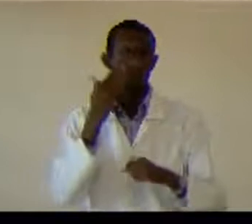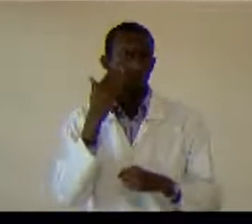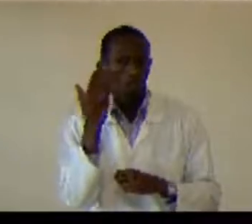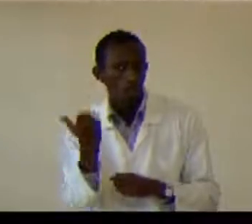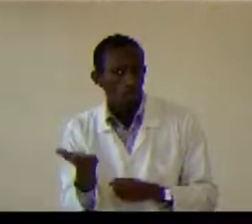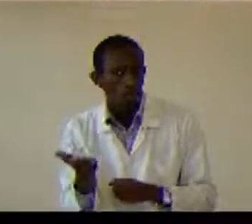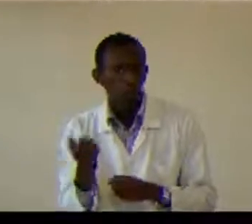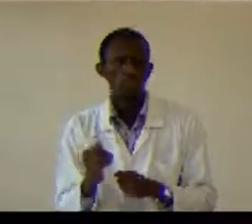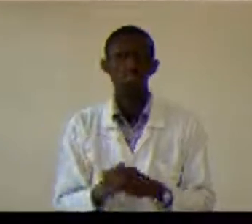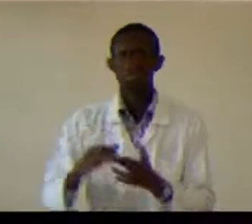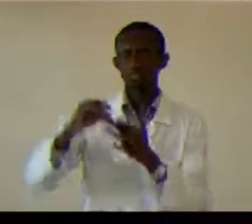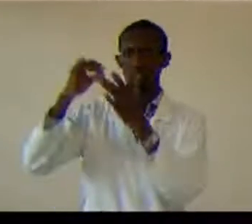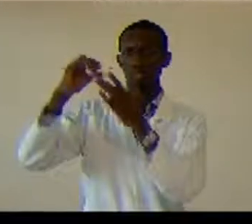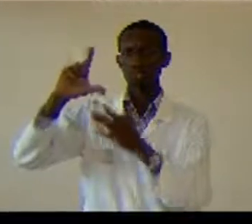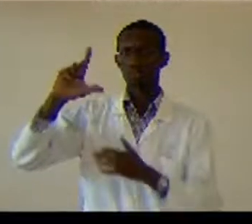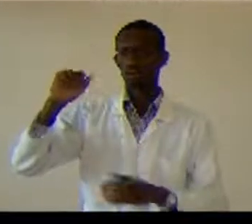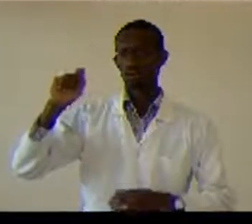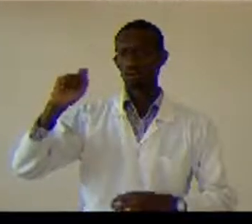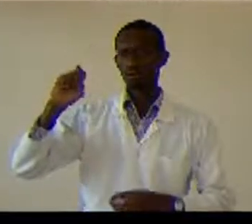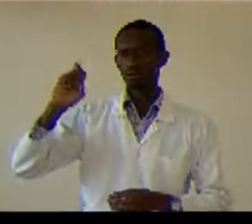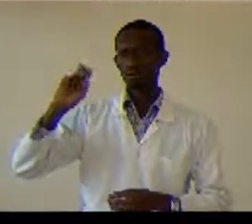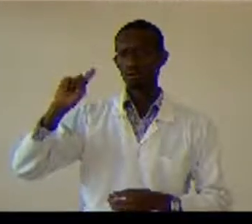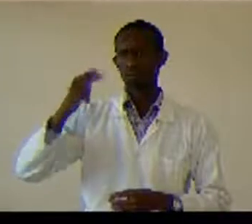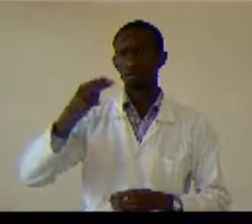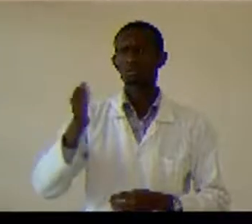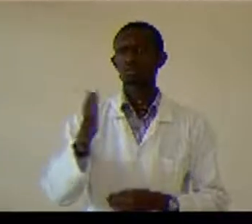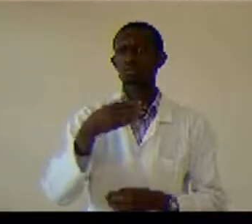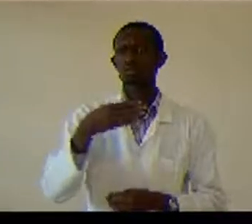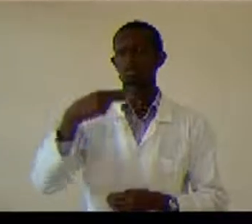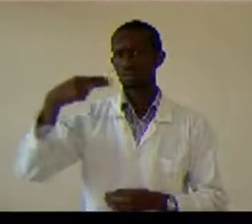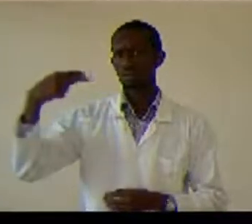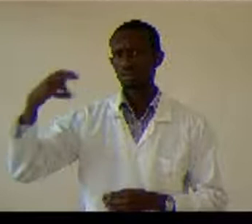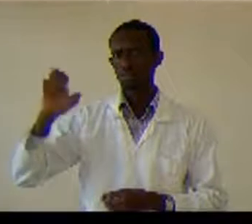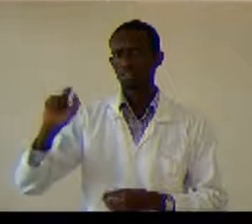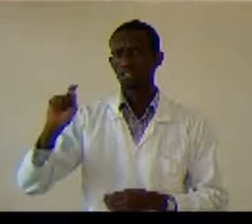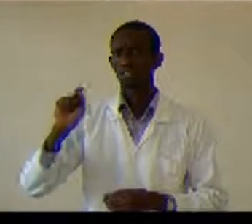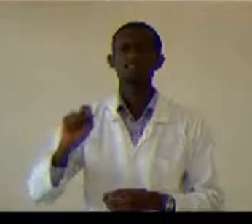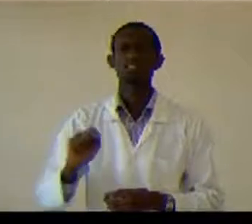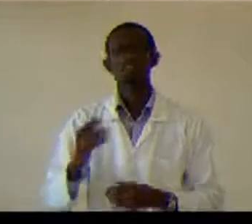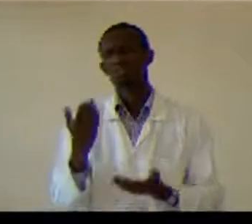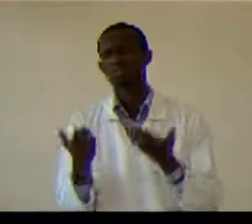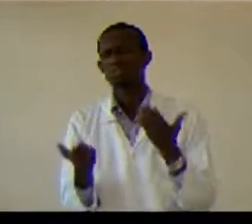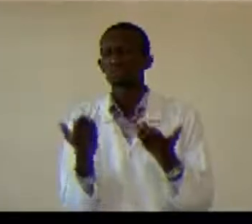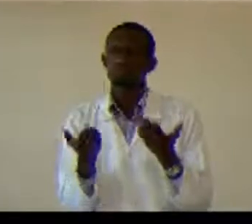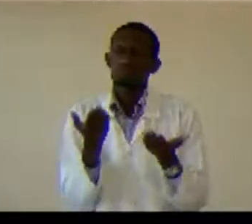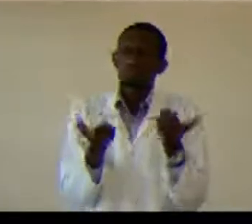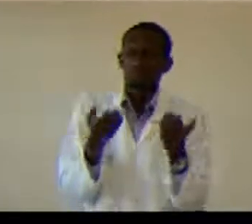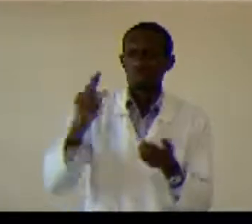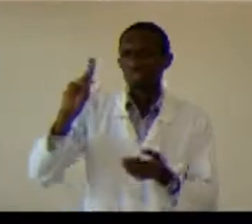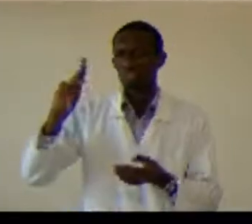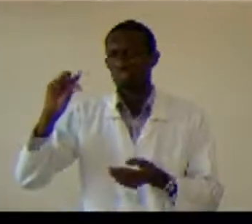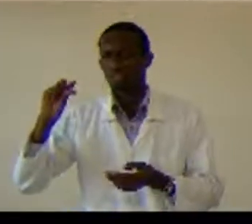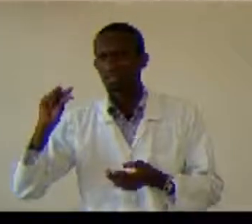capacity, specific latent heat in terms of joules per kilogram, but also in terms of joules per